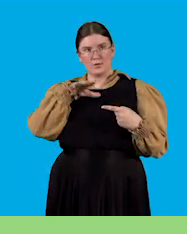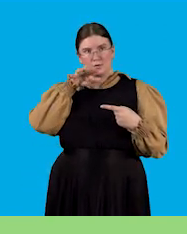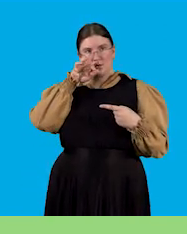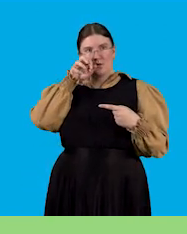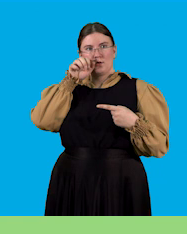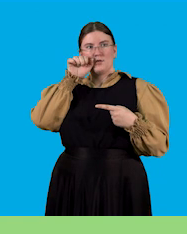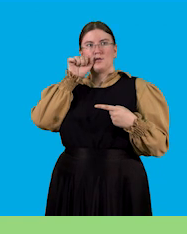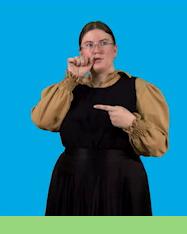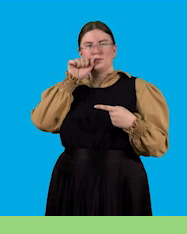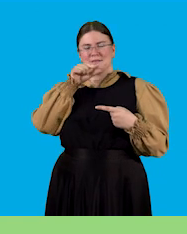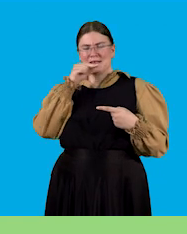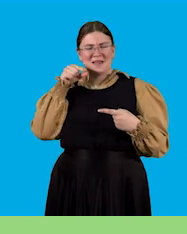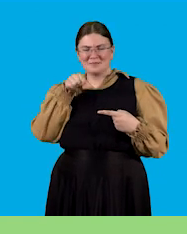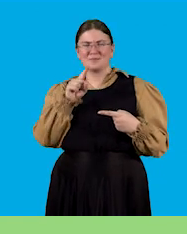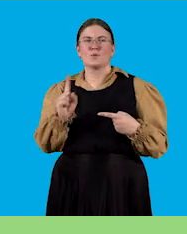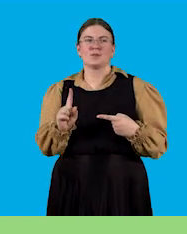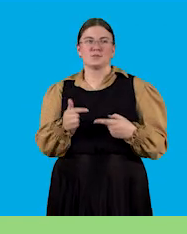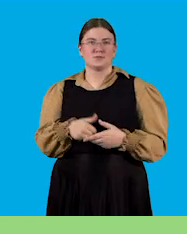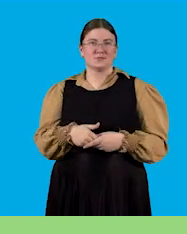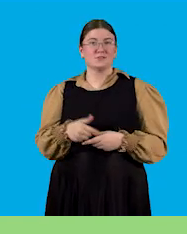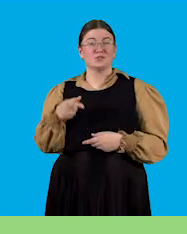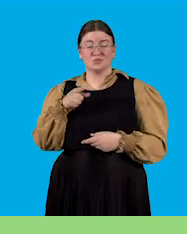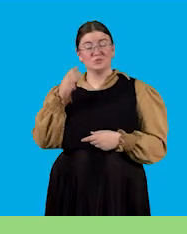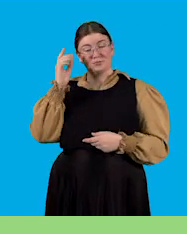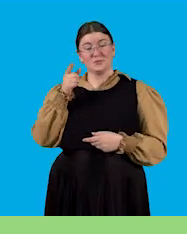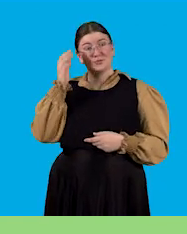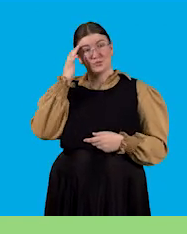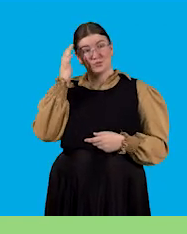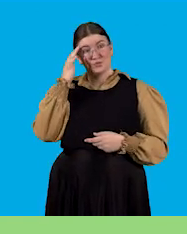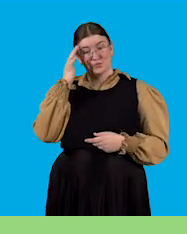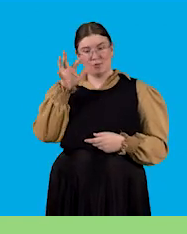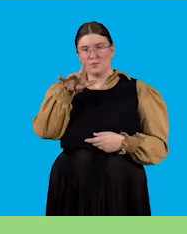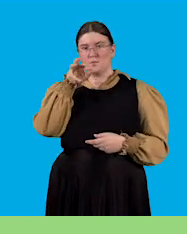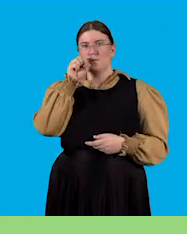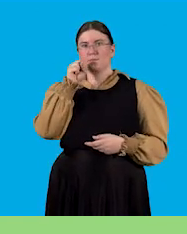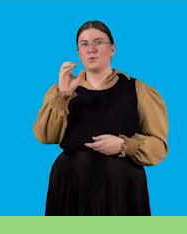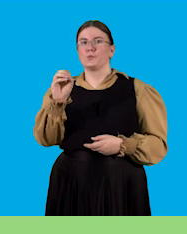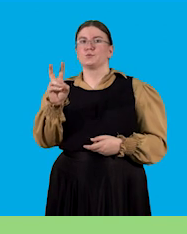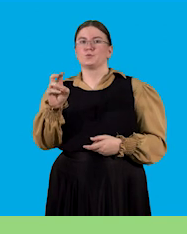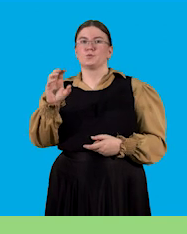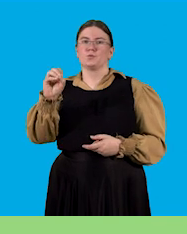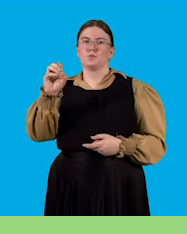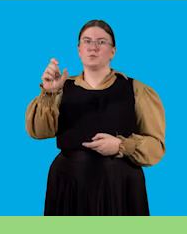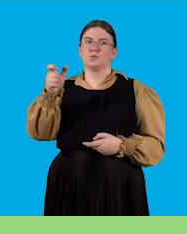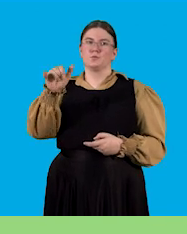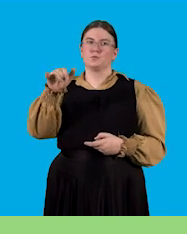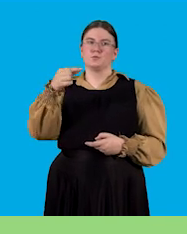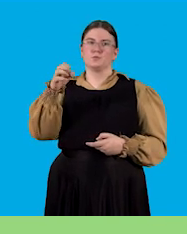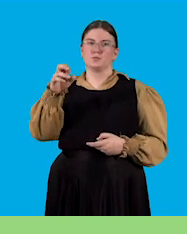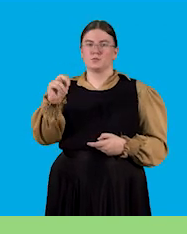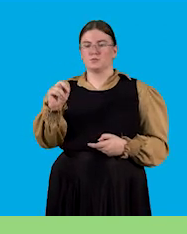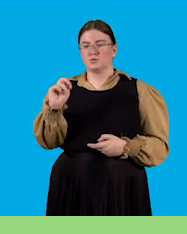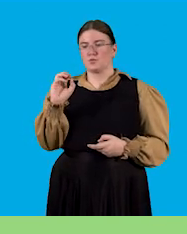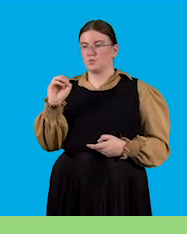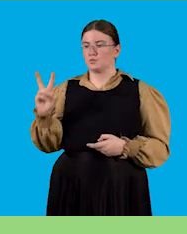By now, you know that the main gas that we breathe in is called oxygen. And our answer there